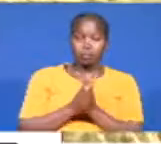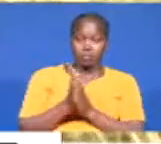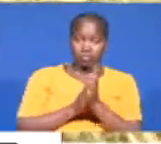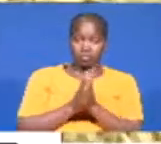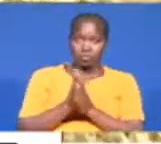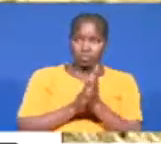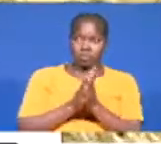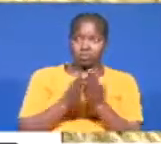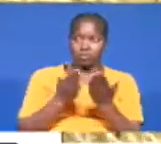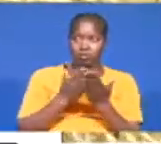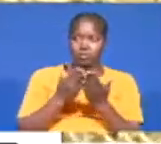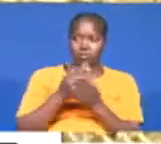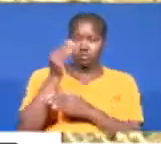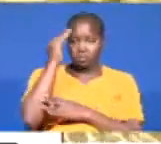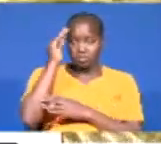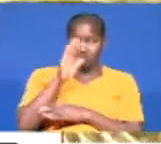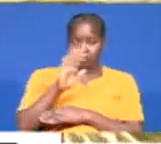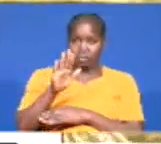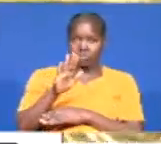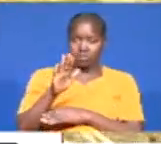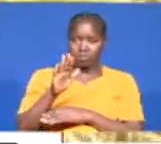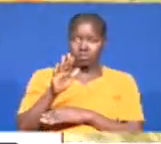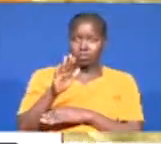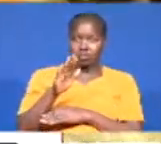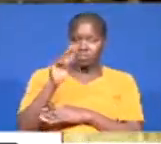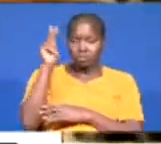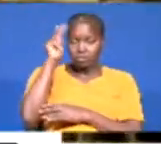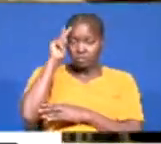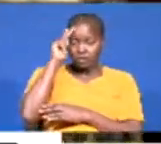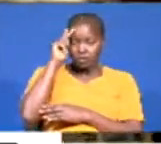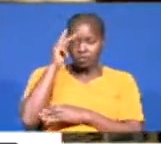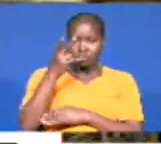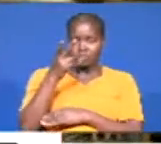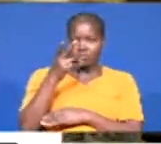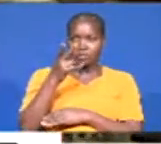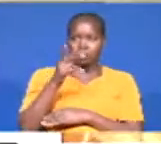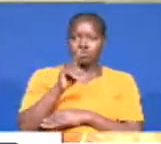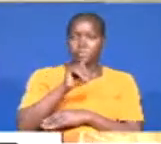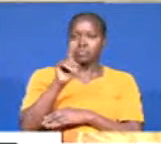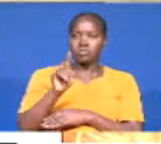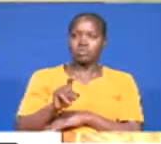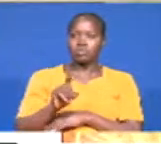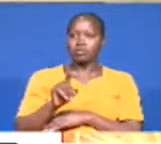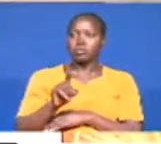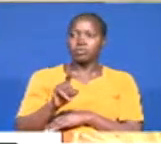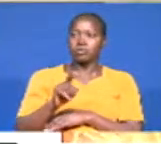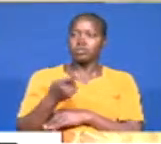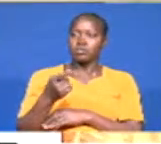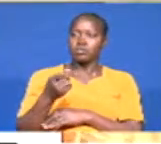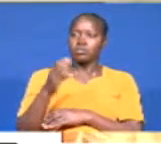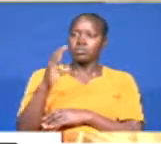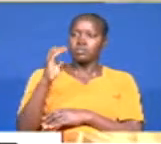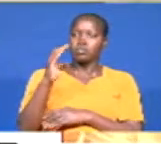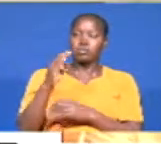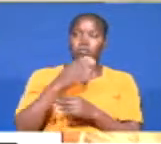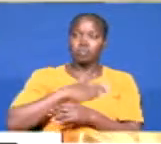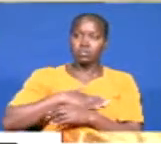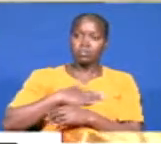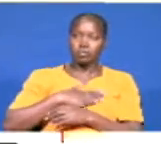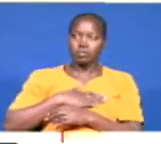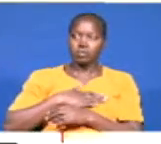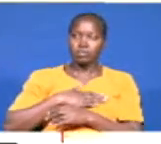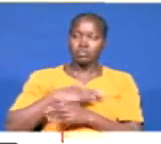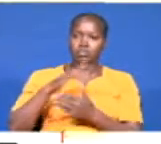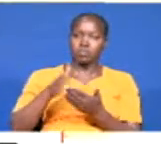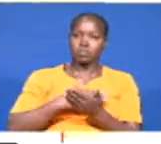jinsi wanafunzi wake walivyopata ujuzi kuhusu mitihani ya kutathmini wanafunzi ya masomo ya sayansi, miziki na